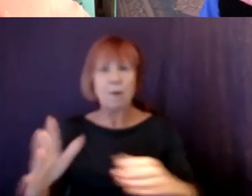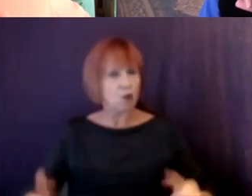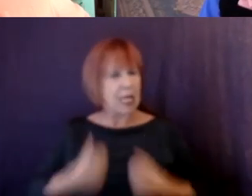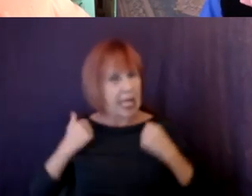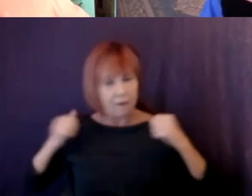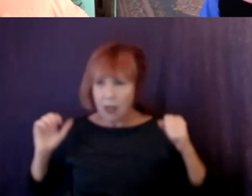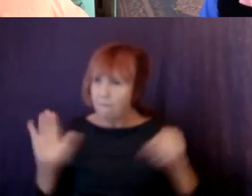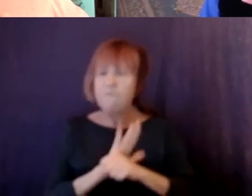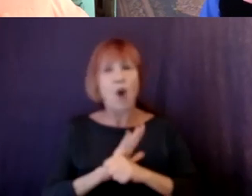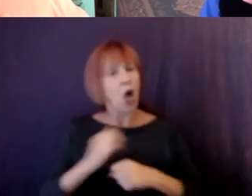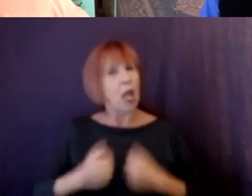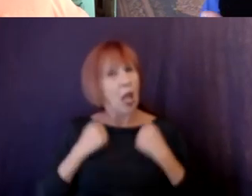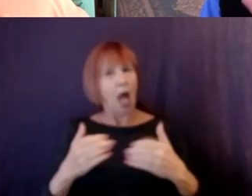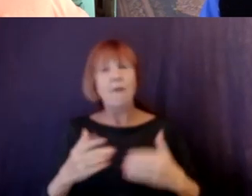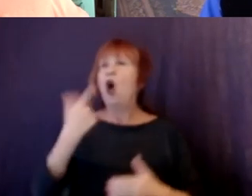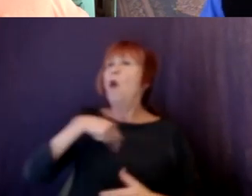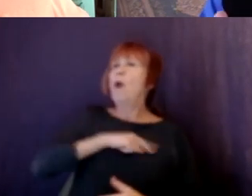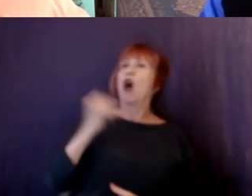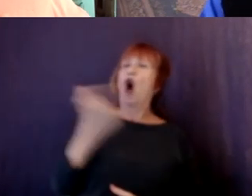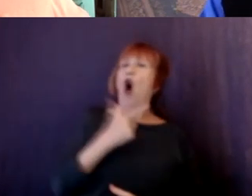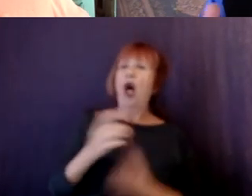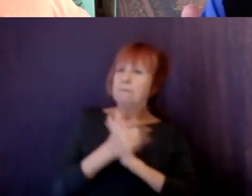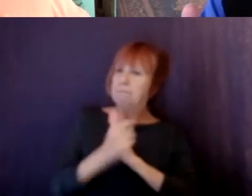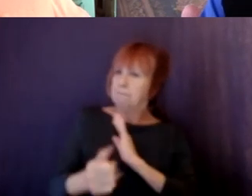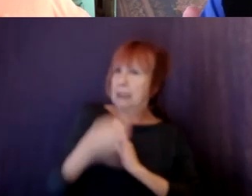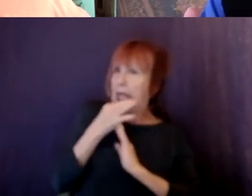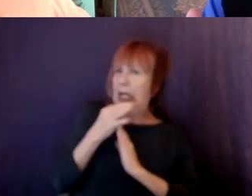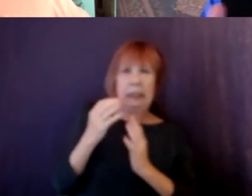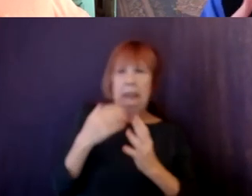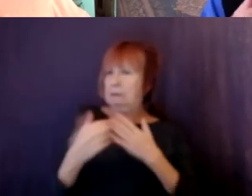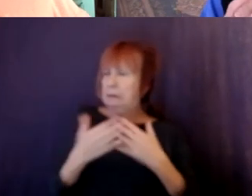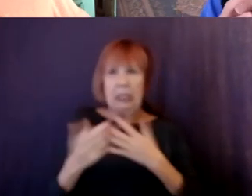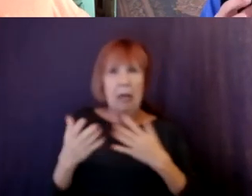are all gifted in one way or the other, and thank you for this opportunity through your film.